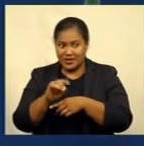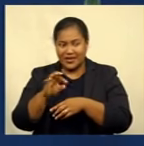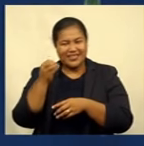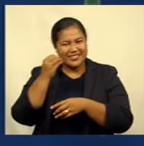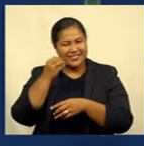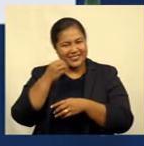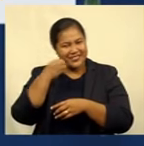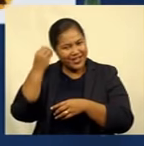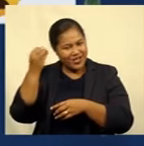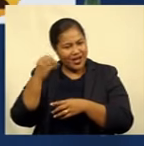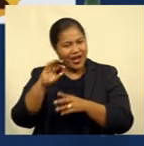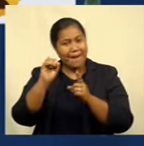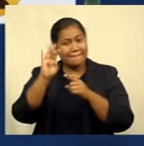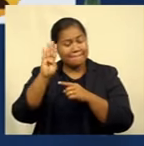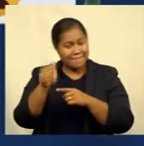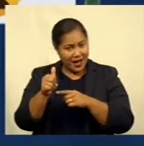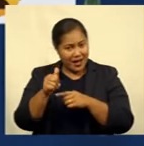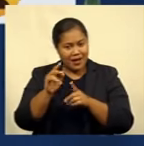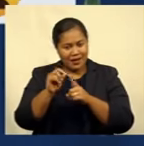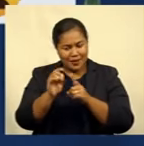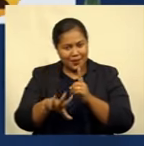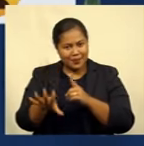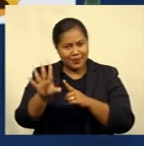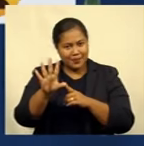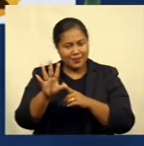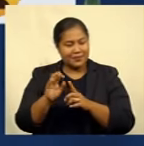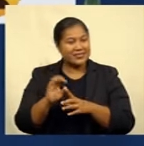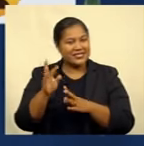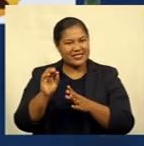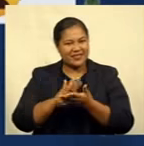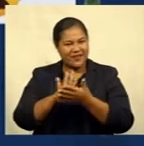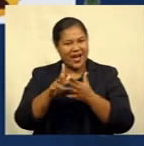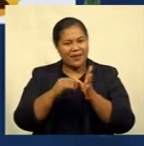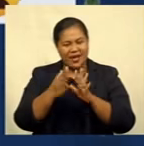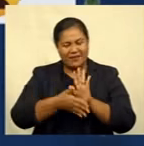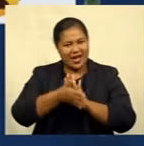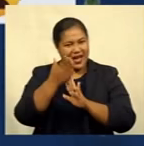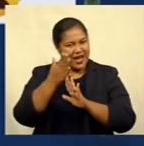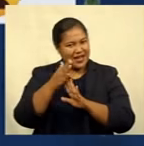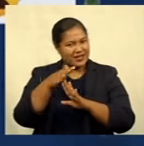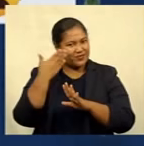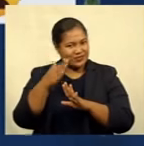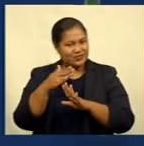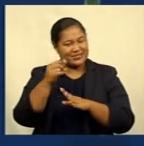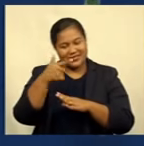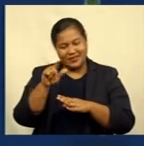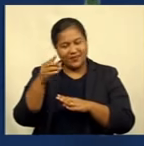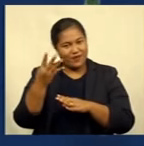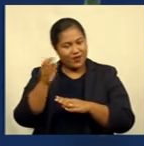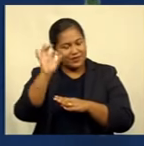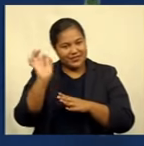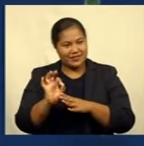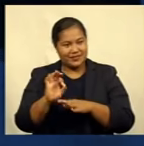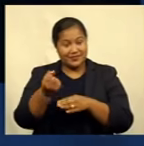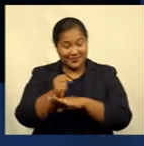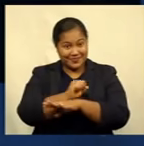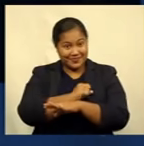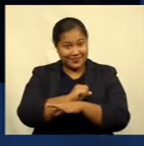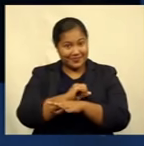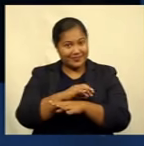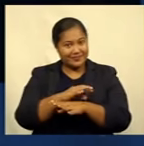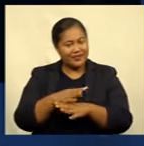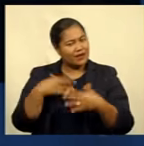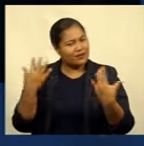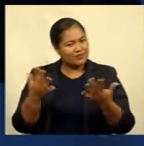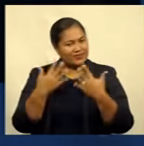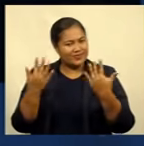Singatoka, Bar and Pacific Harbour. Pacific Harbour had the highest humidity at 74%. At sea, moderate to fresh